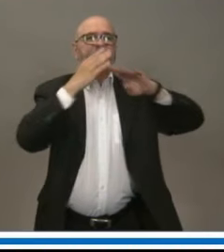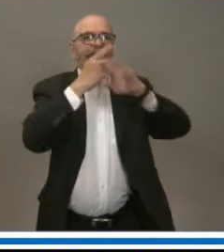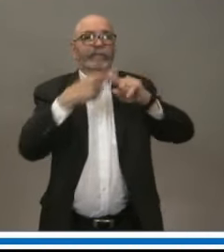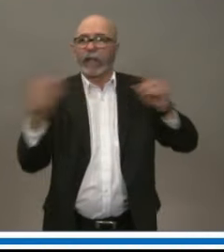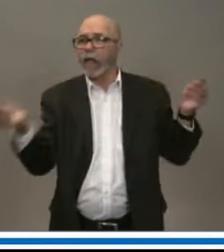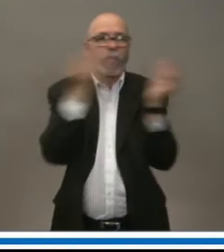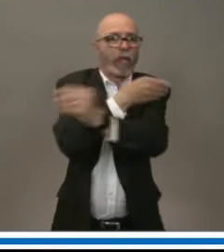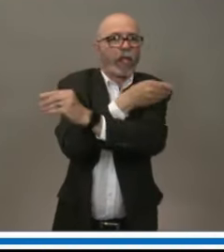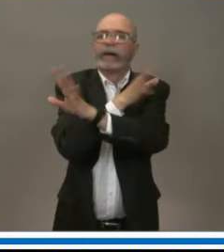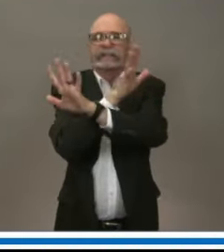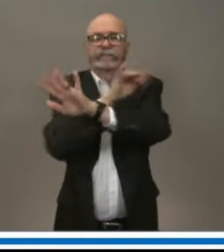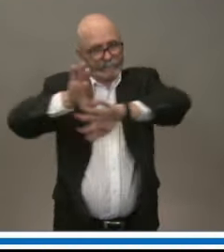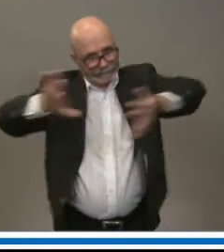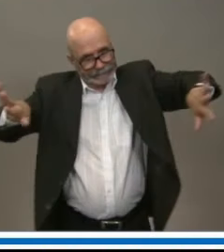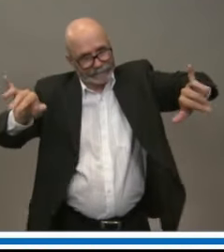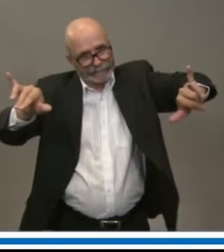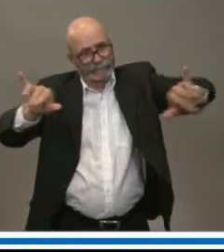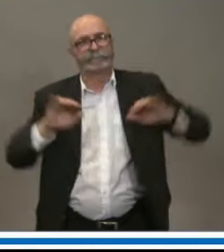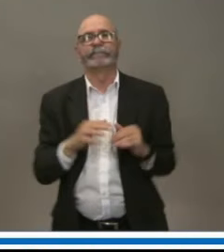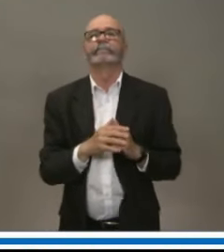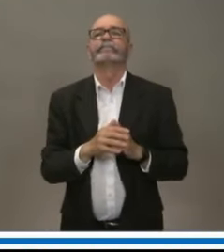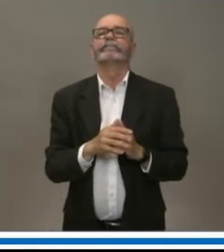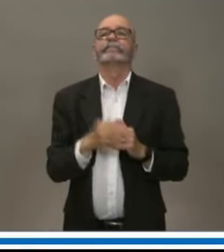are isolating the known cases